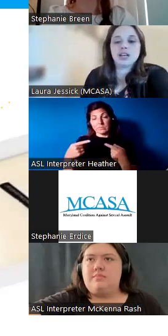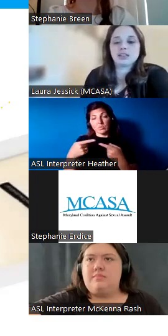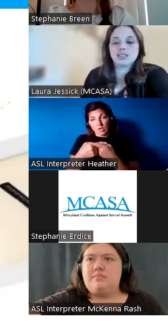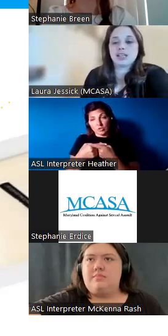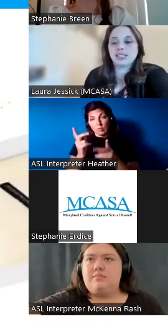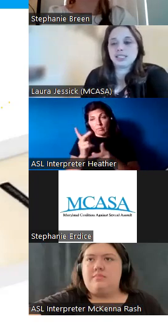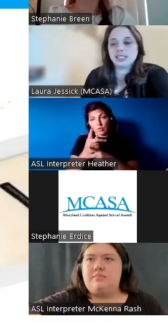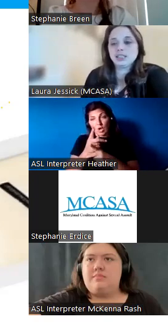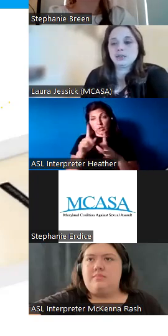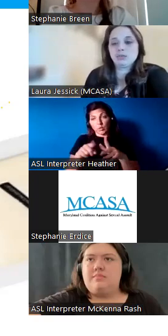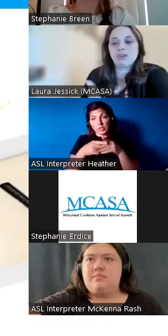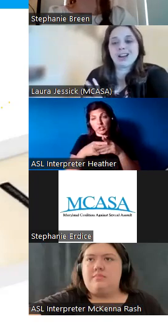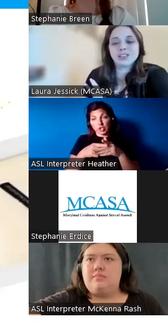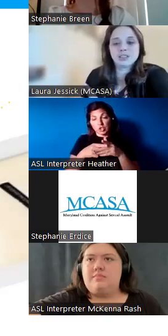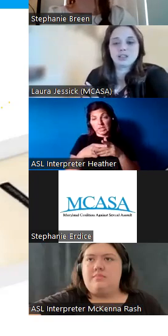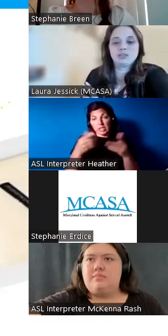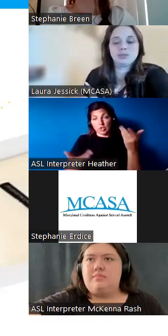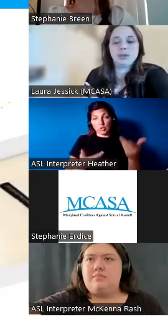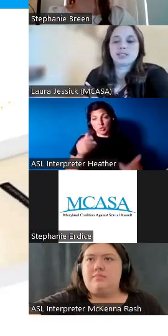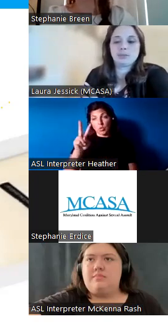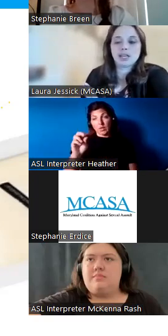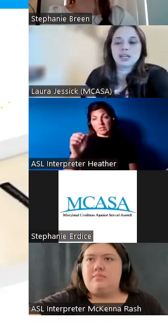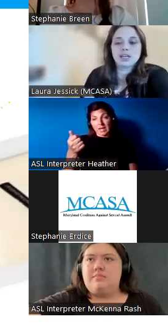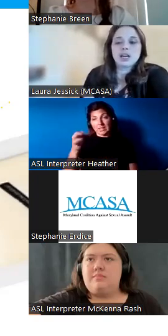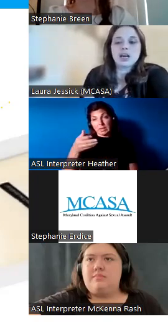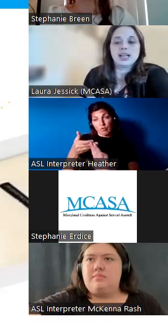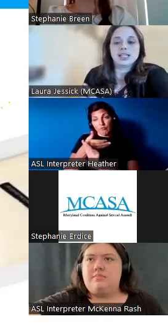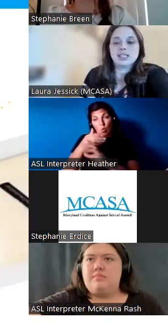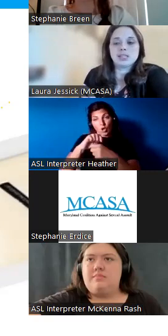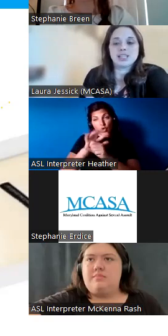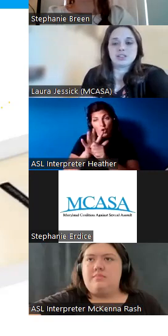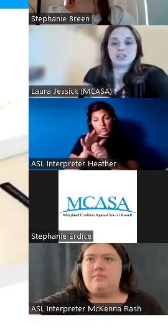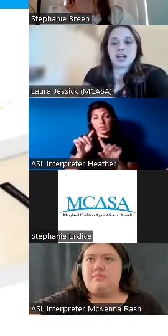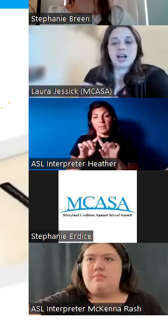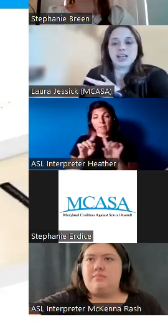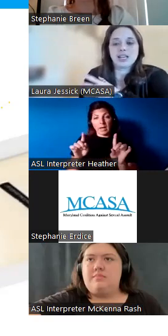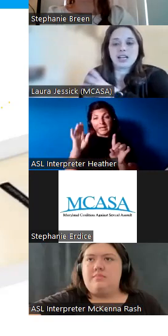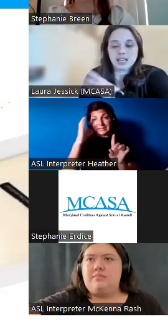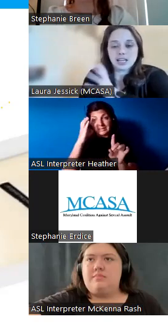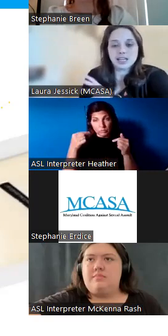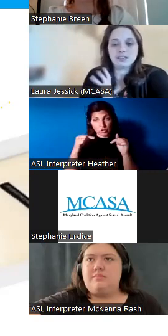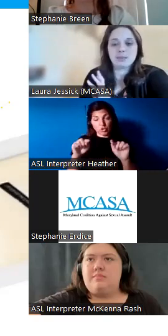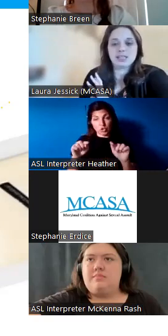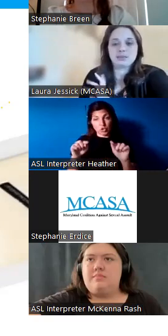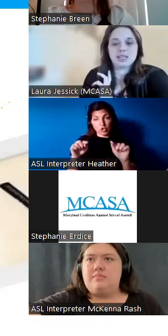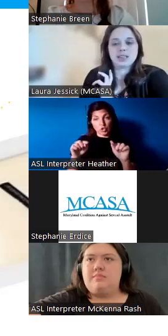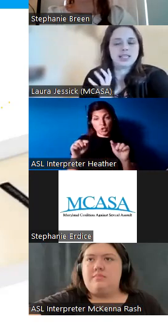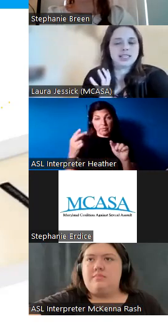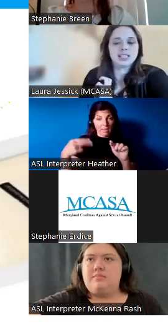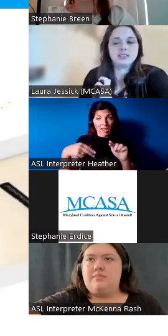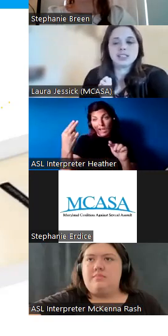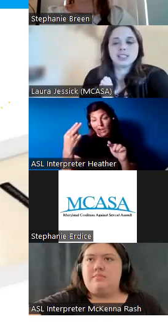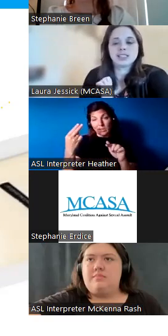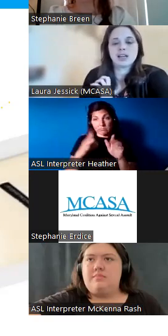in 2019 prior to the COVID pandemic. And it seemed that during the height of the pandemic,